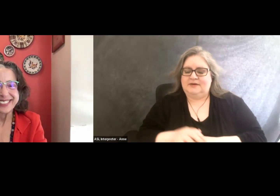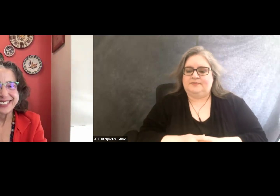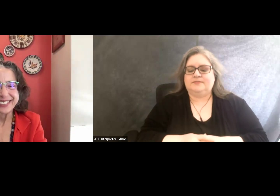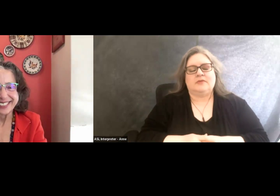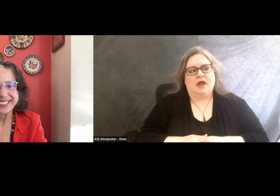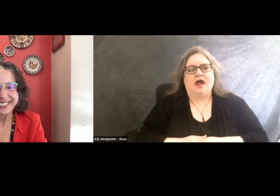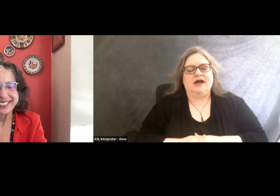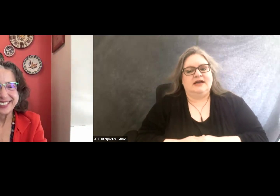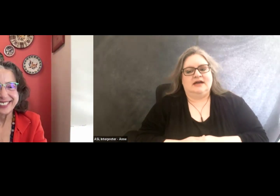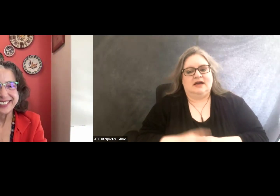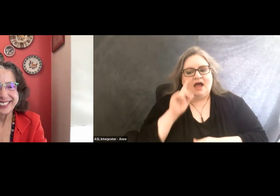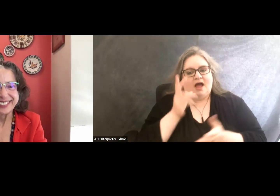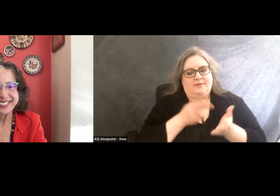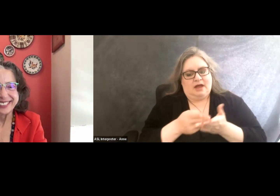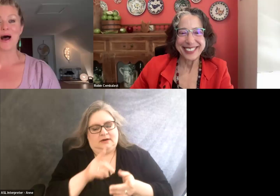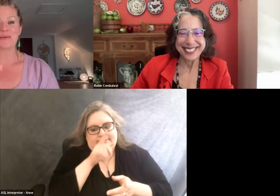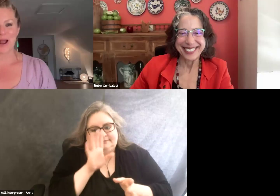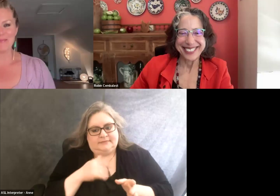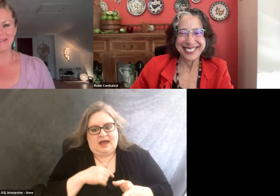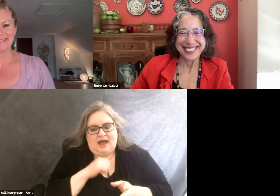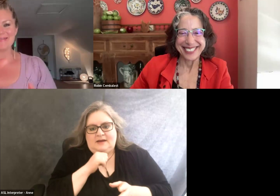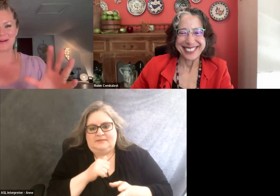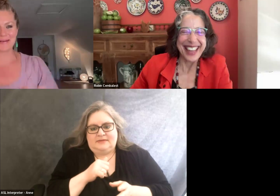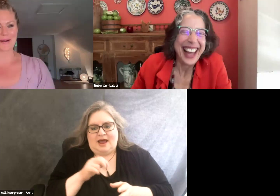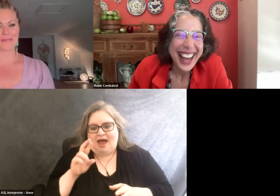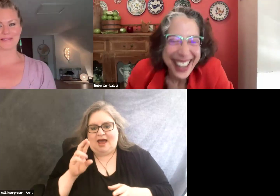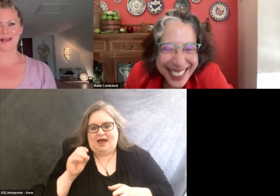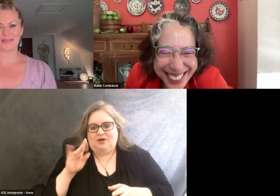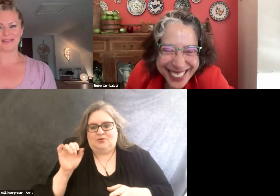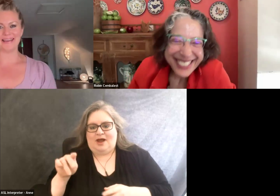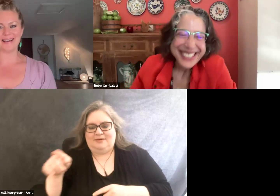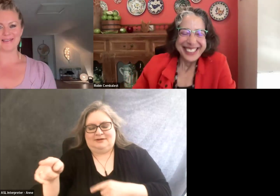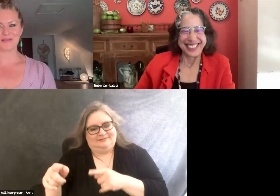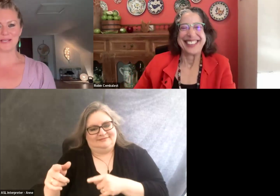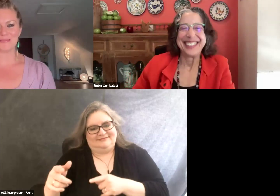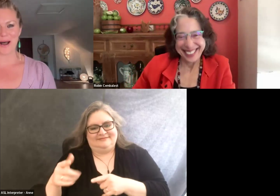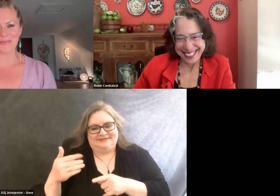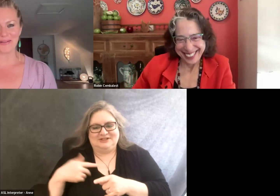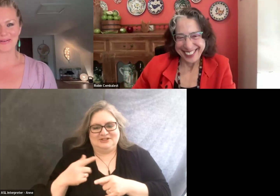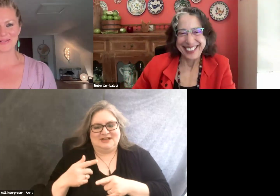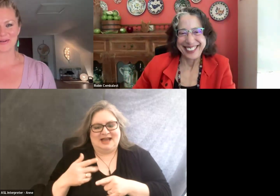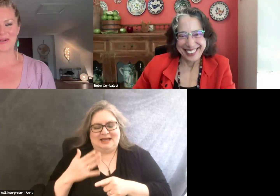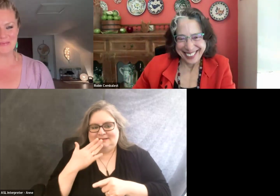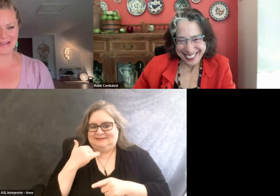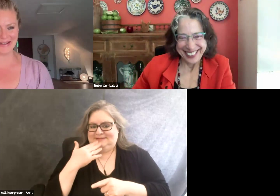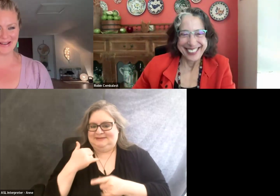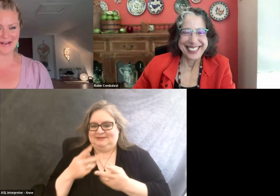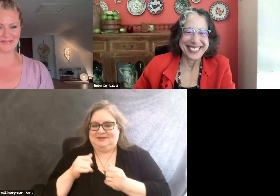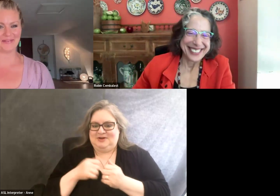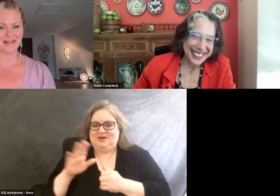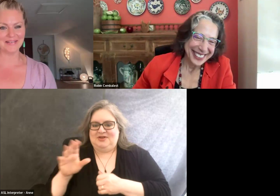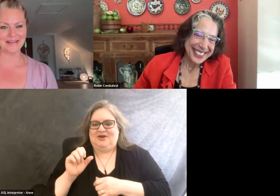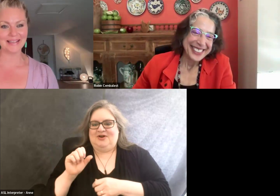Yeah, I mean, I'll be honest, I'm not Robin. Robin's got the sweet spot with her social